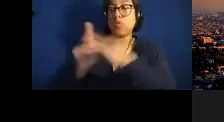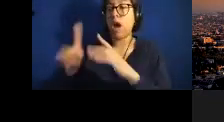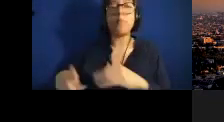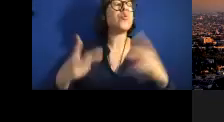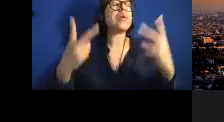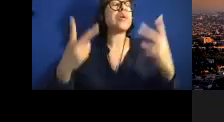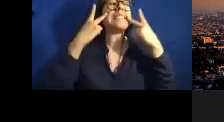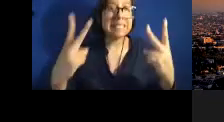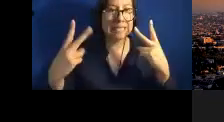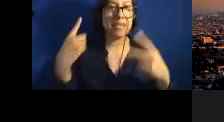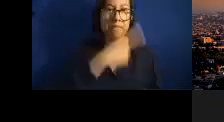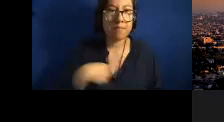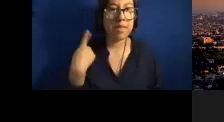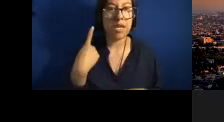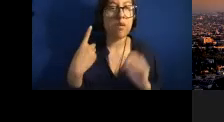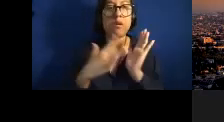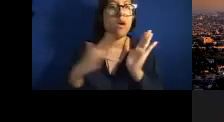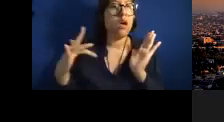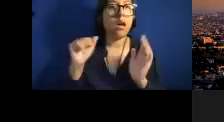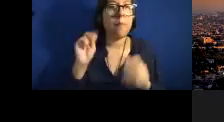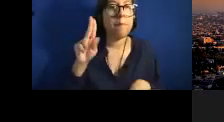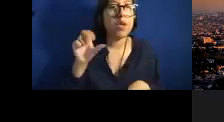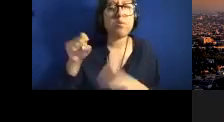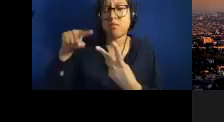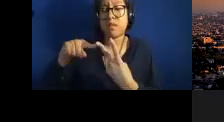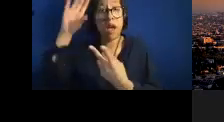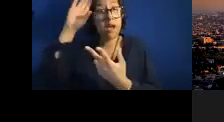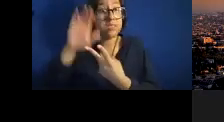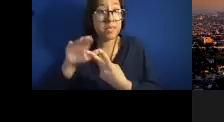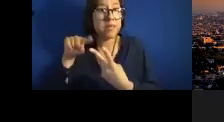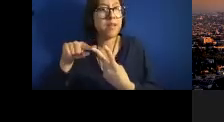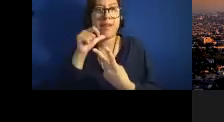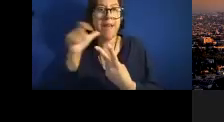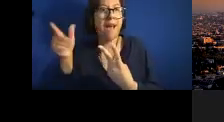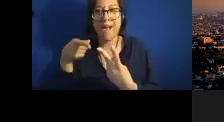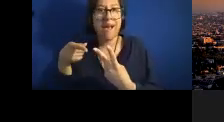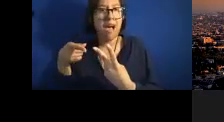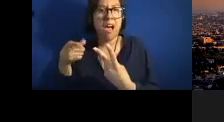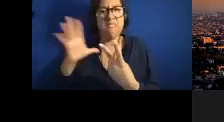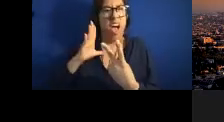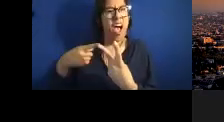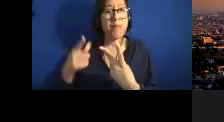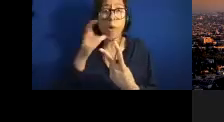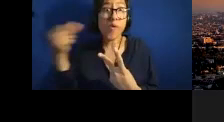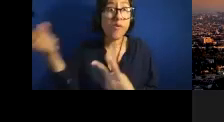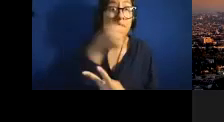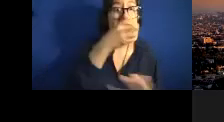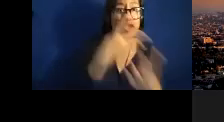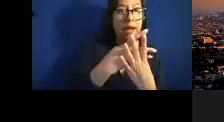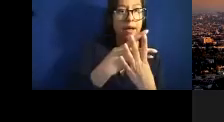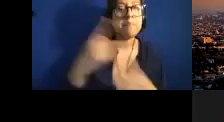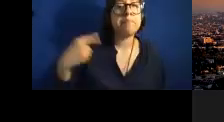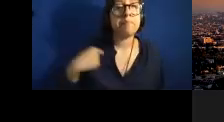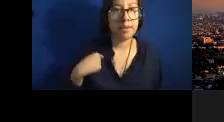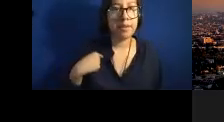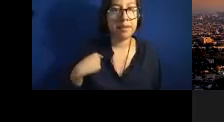like visibly battered, and him not at all. But guess who went to jail, right? I went to jail. And I remember sitting in the cell that whole